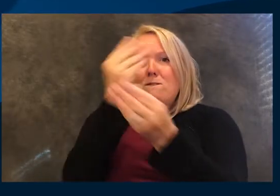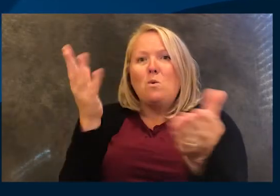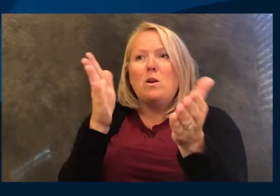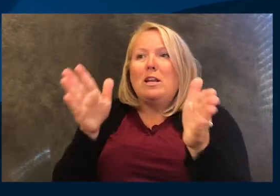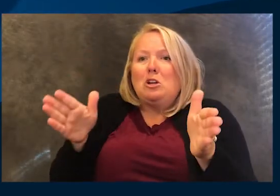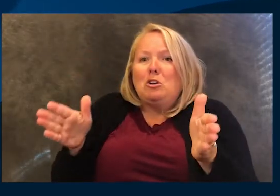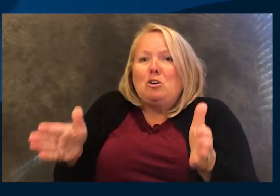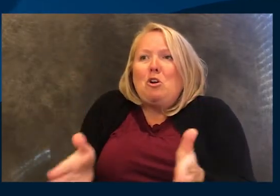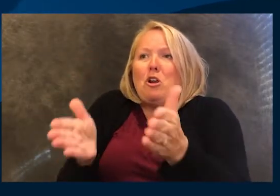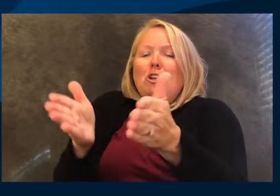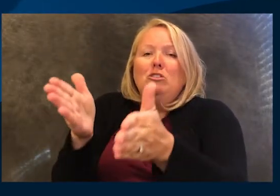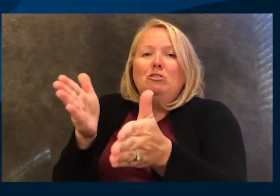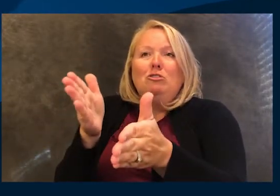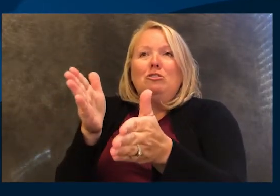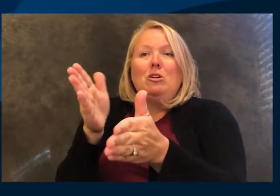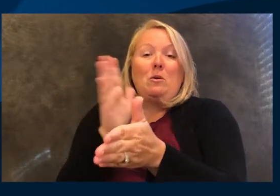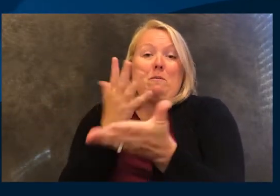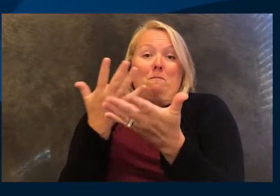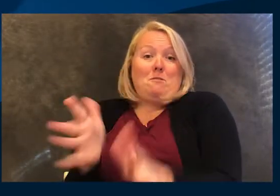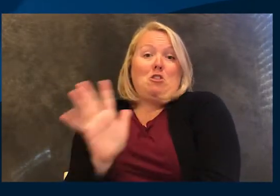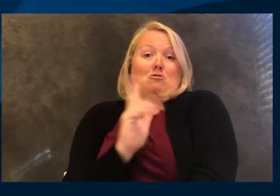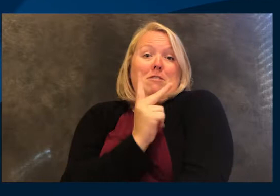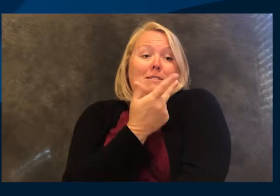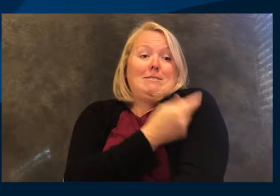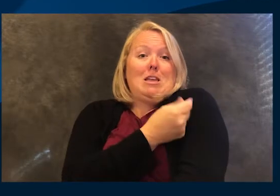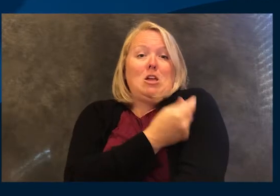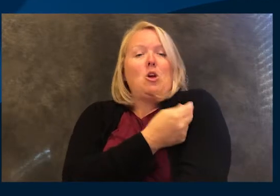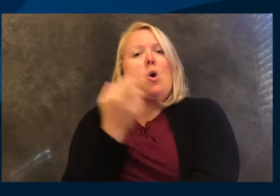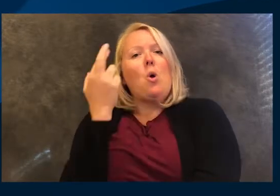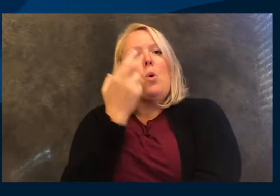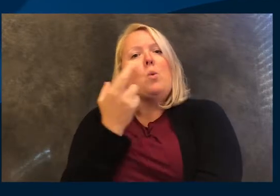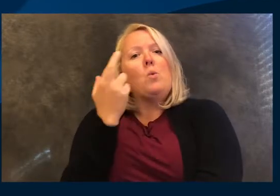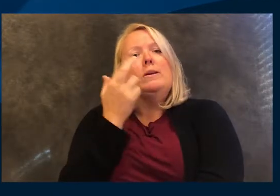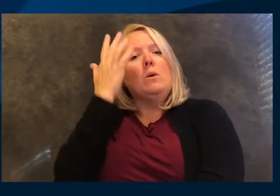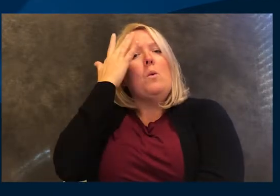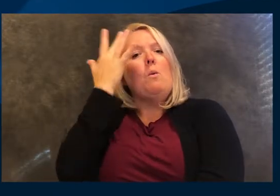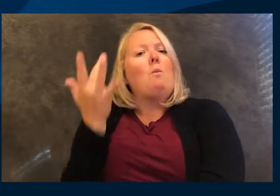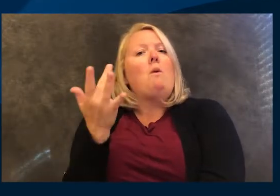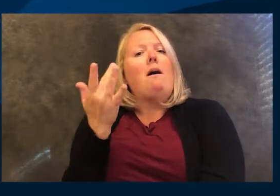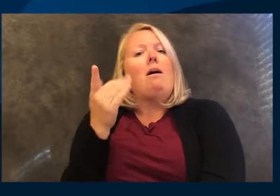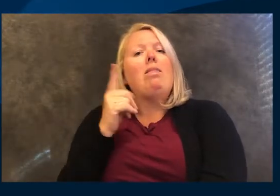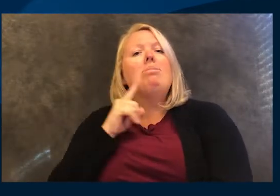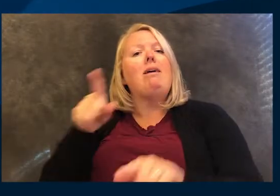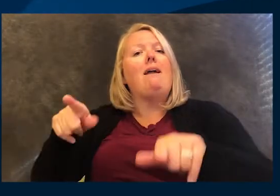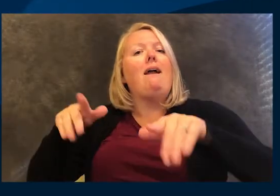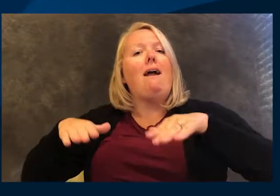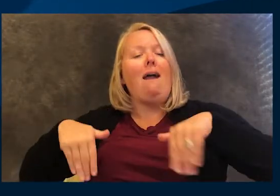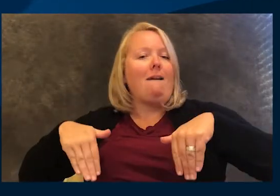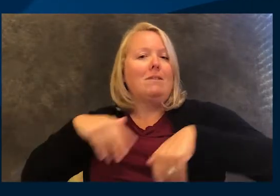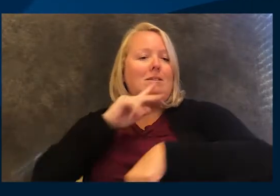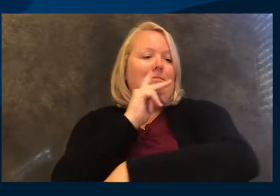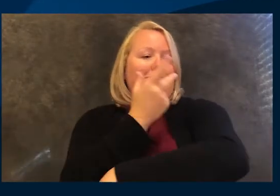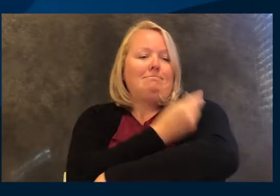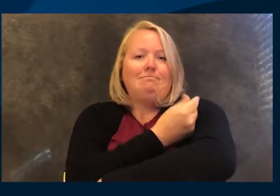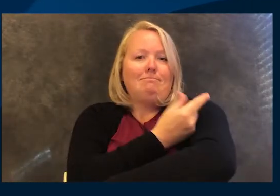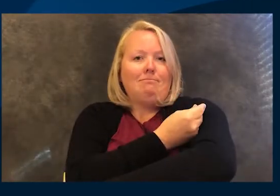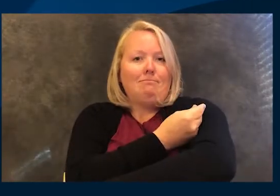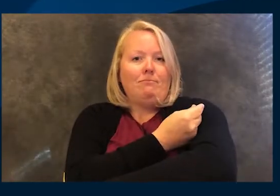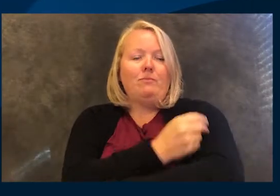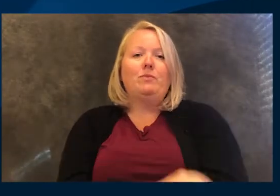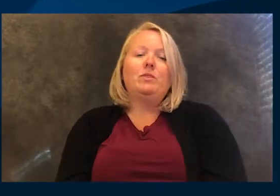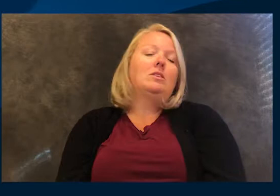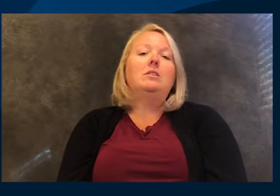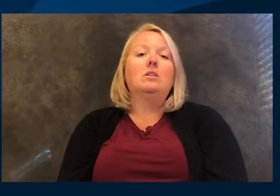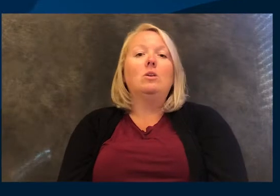unvaccinated individuals to ask reasons why they're not and have not chosen to be vaccinated yet, and